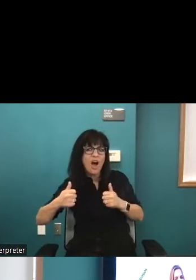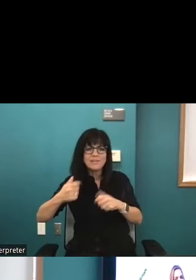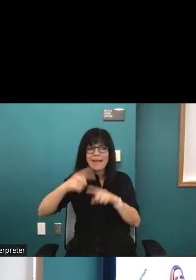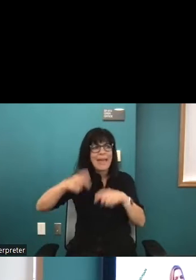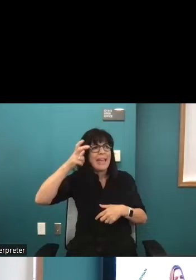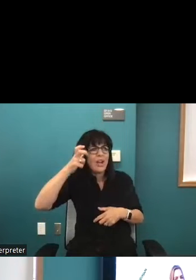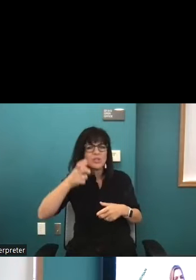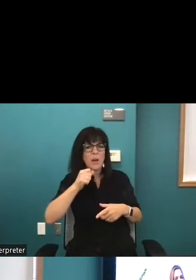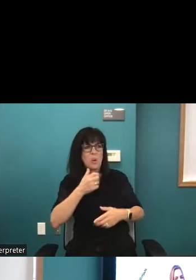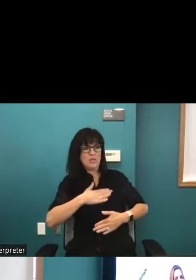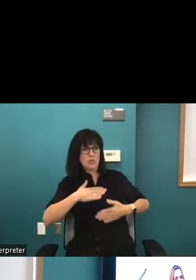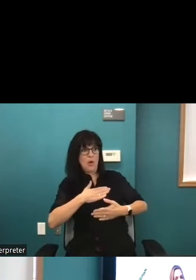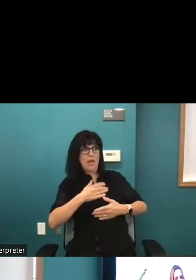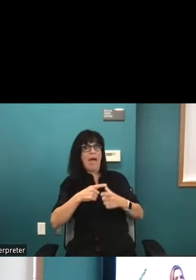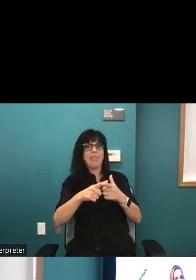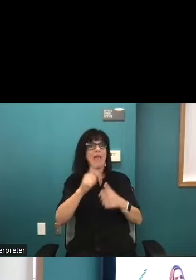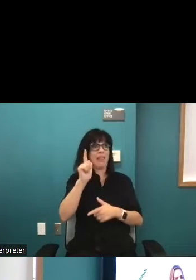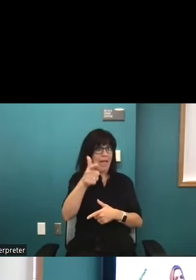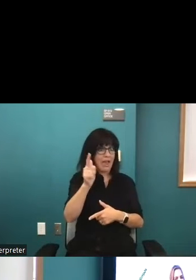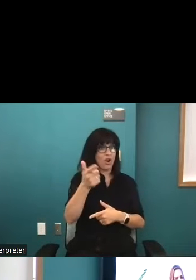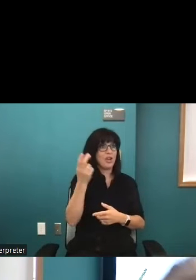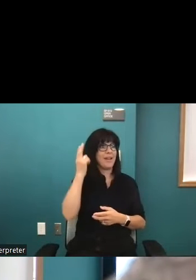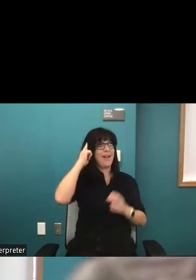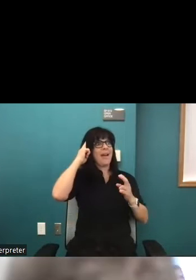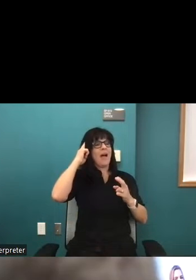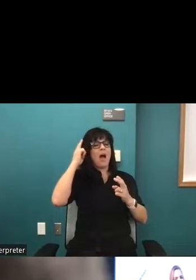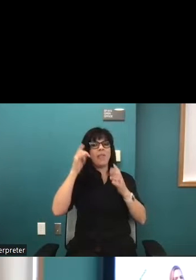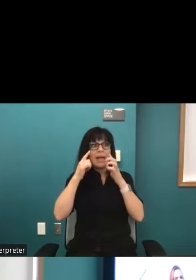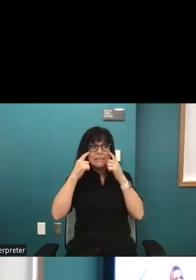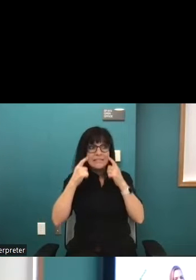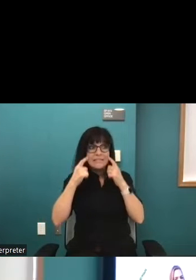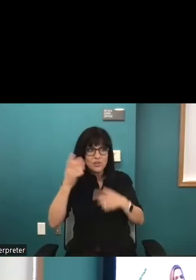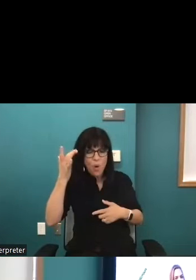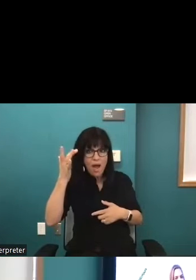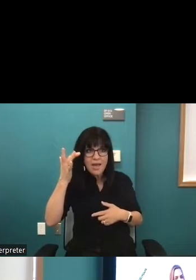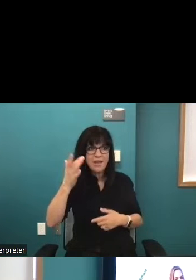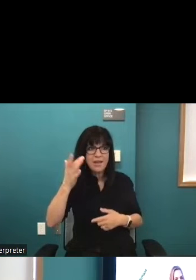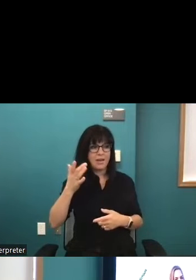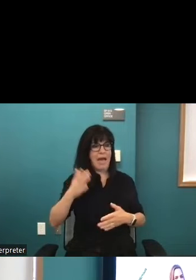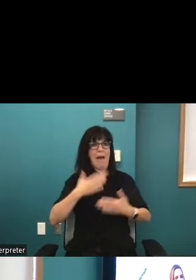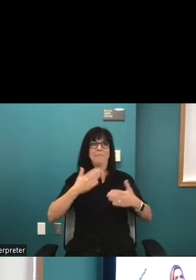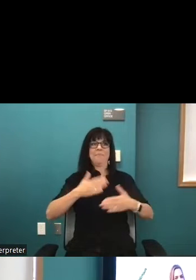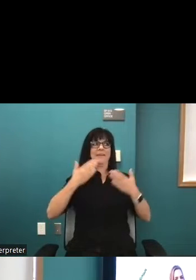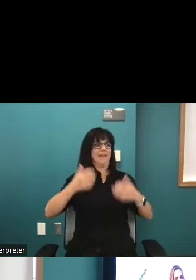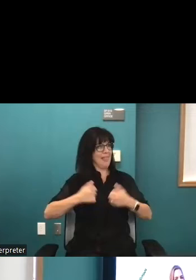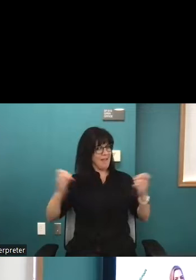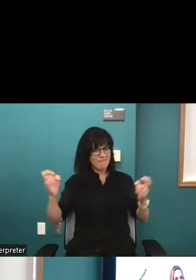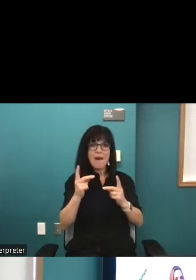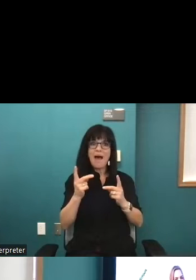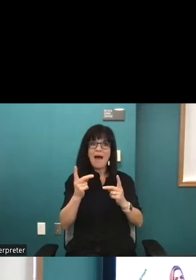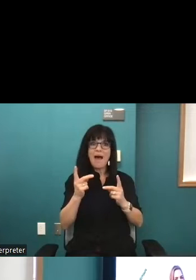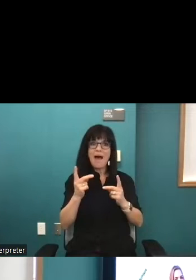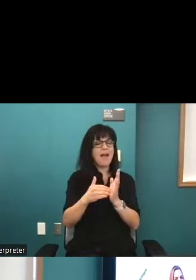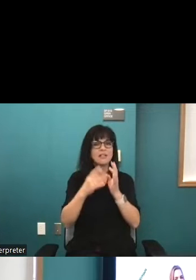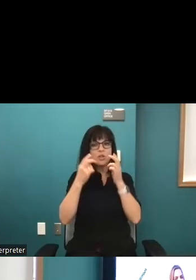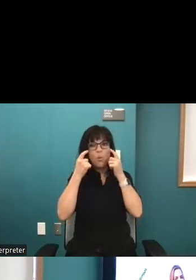can't hear. And then to sit with them again down the road and to see those tears again, saying, I'm getting my life back. So this is awesome. I love doing